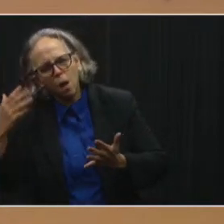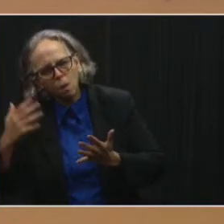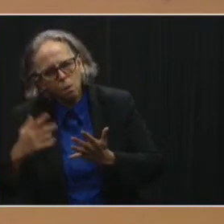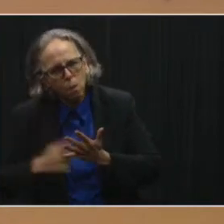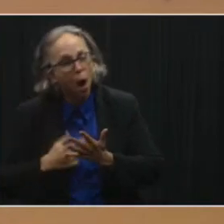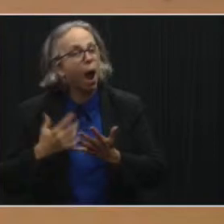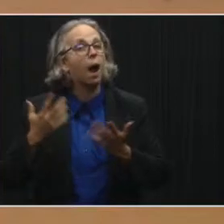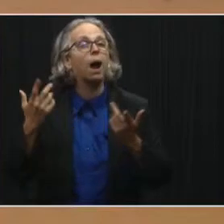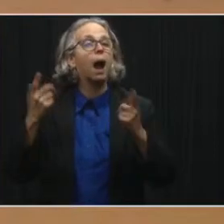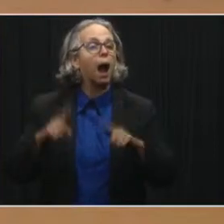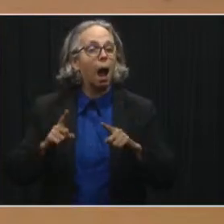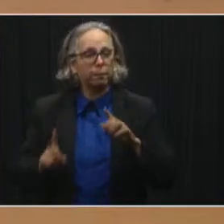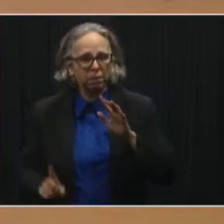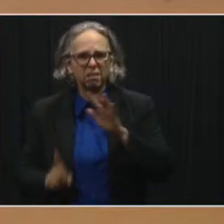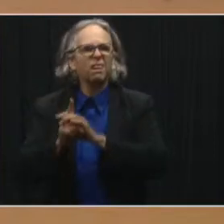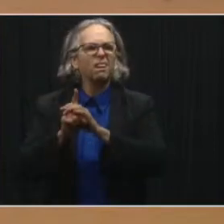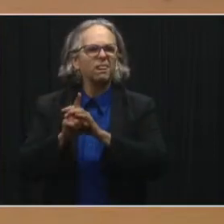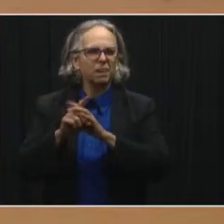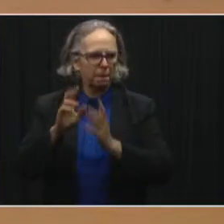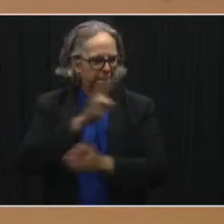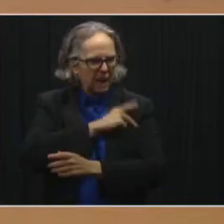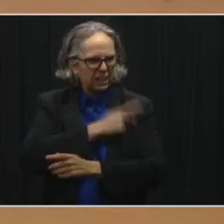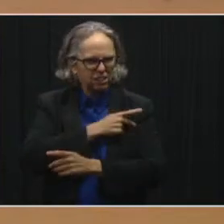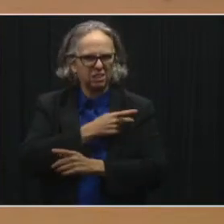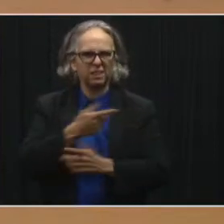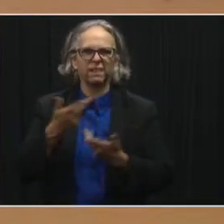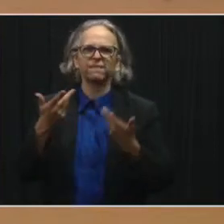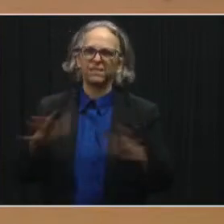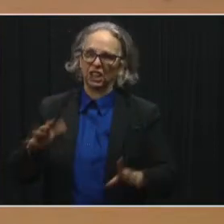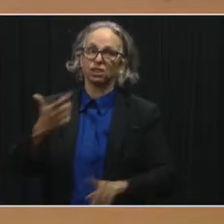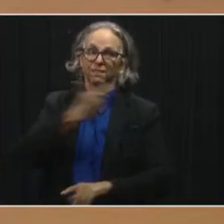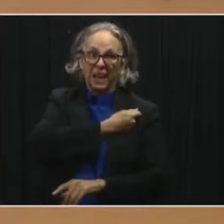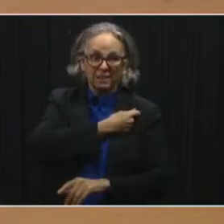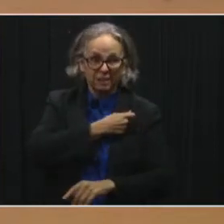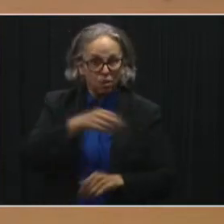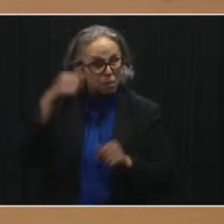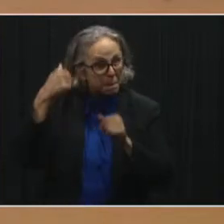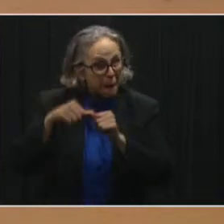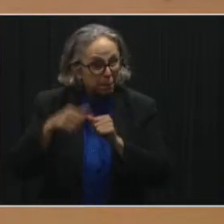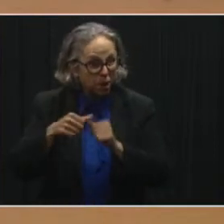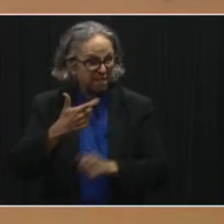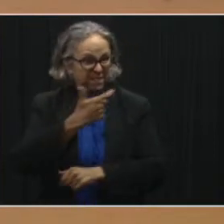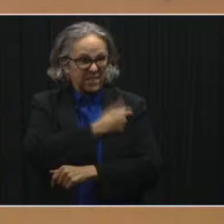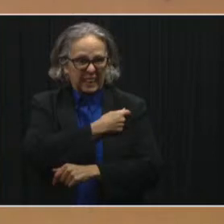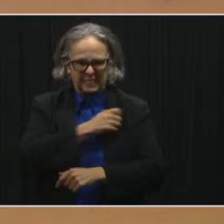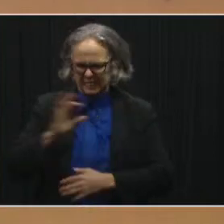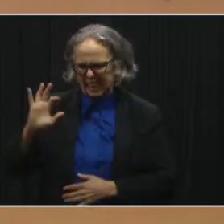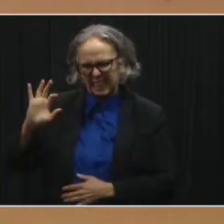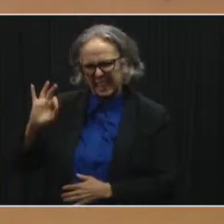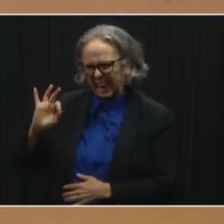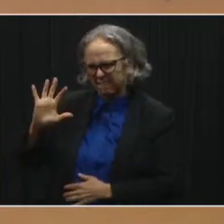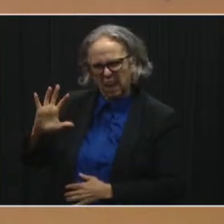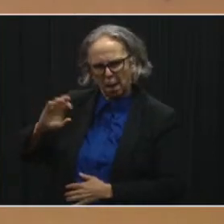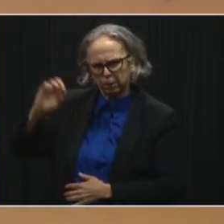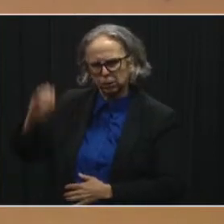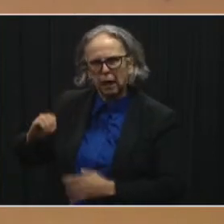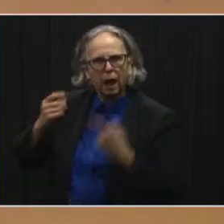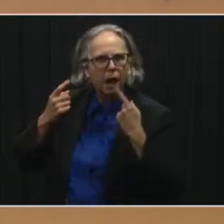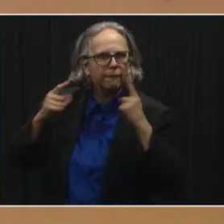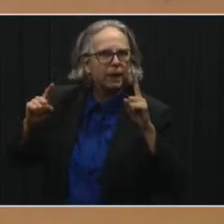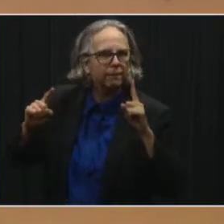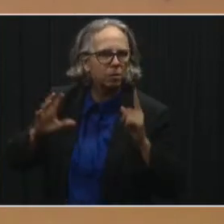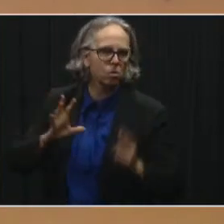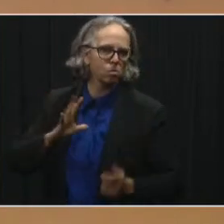is 95% effective. Well, I think it's doing a better job of preventing hospitalizations and preventing